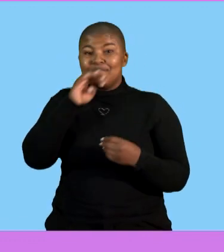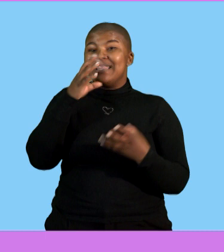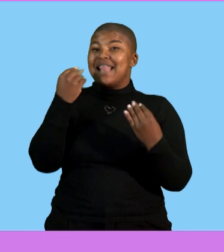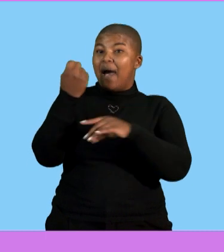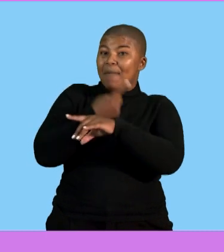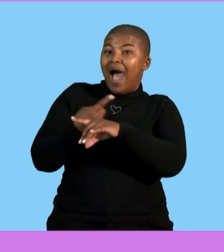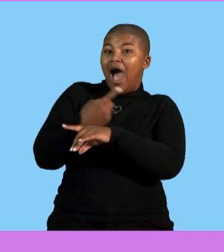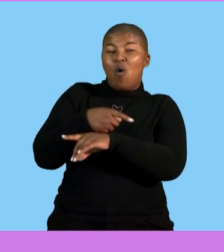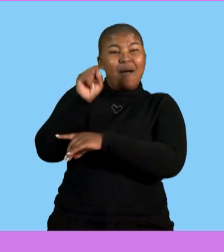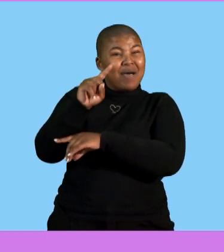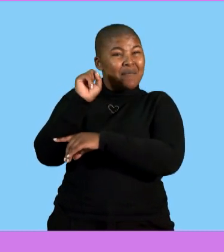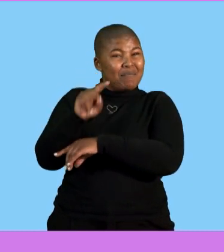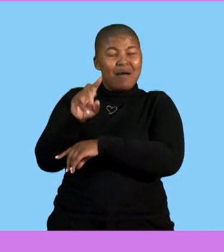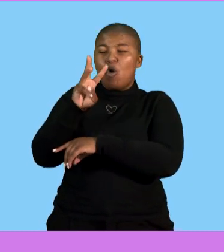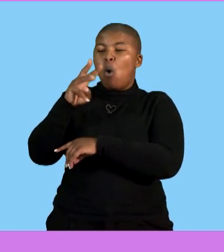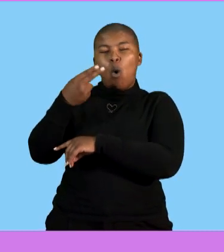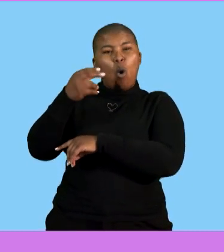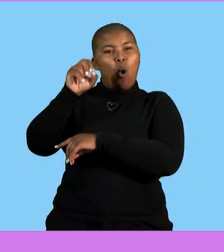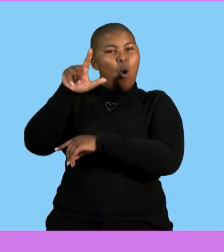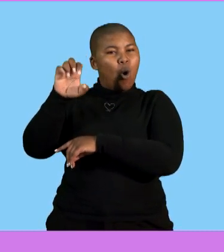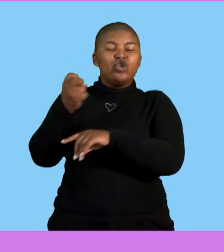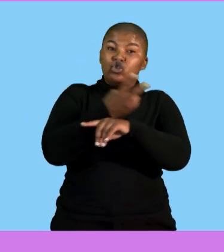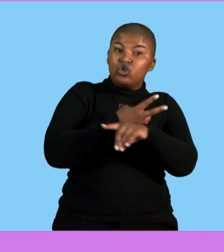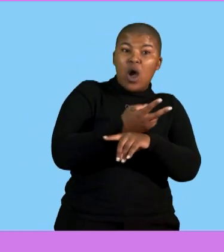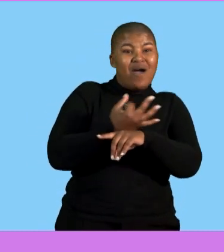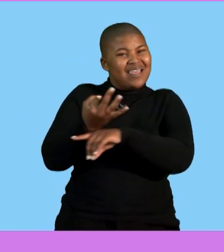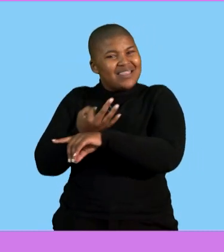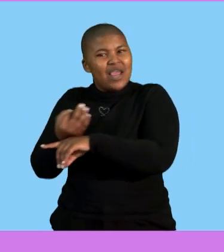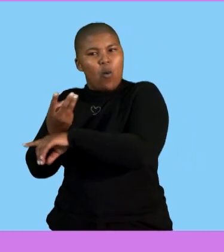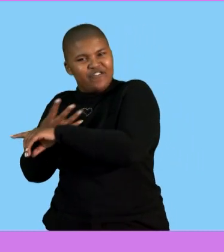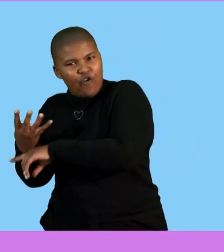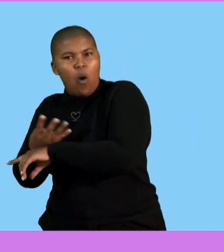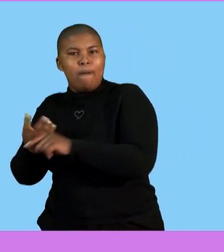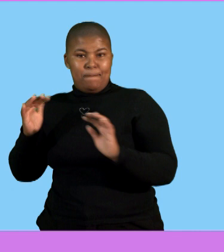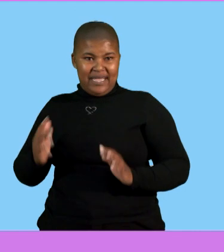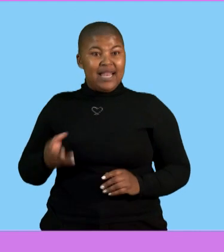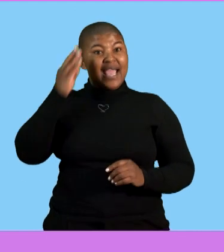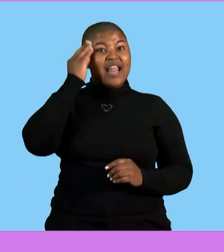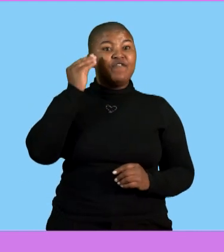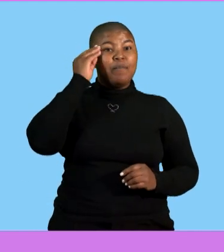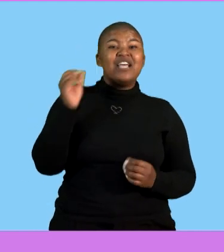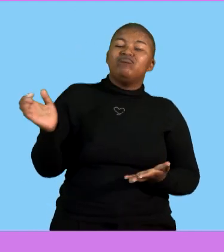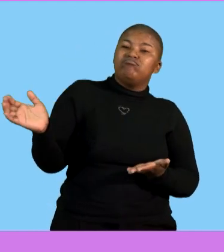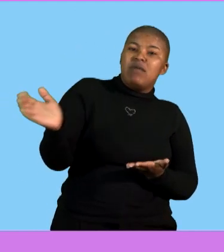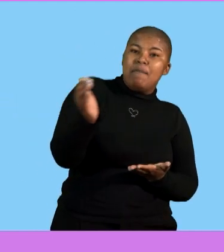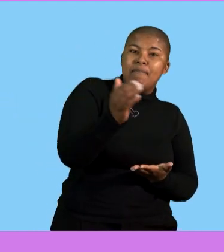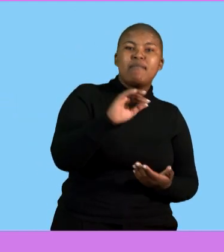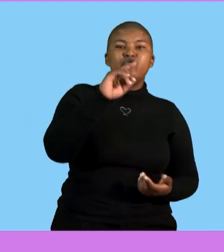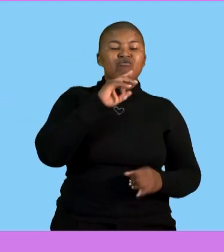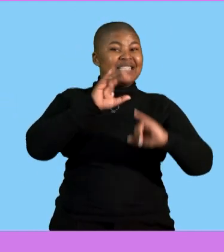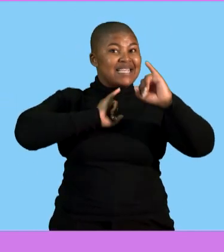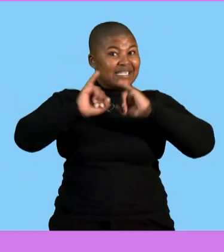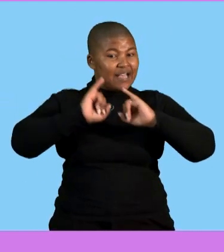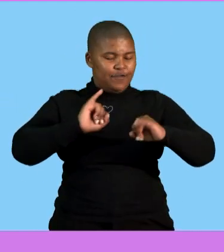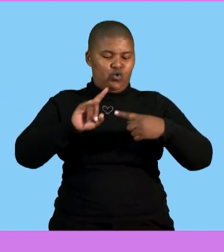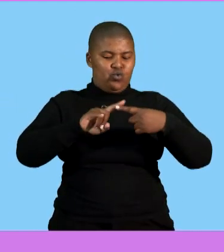that are given to us are whole numbers. They are given as in 2 hours, 3 or 4. Data can be collected through